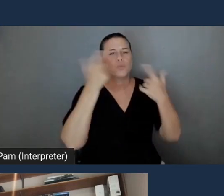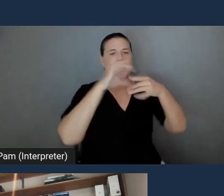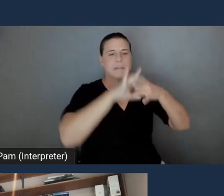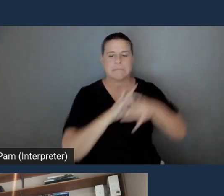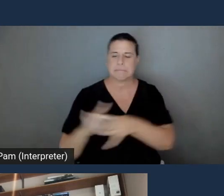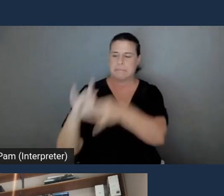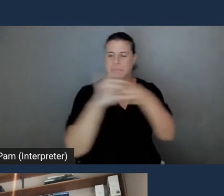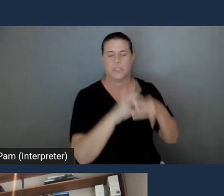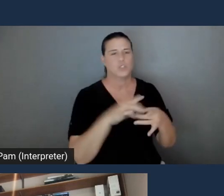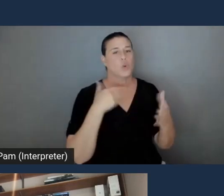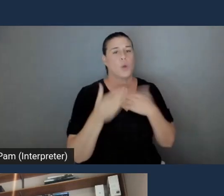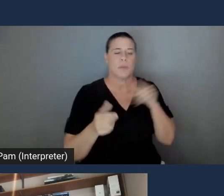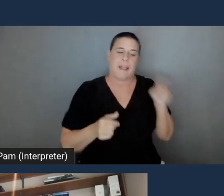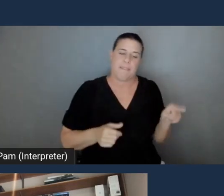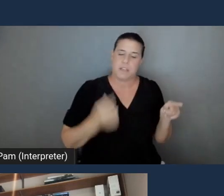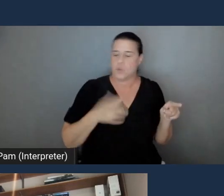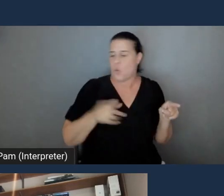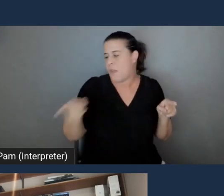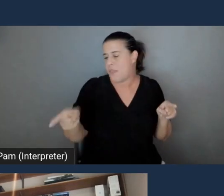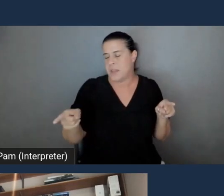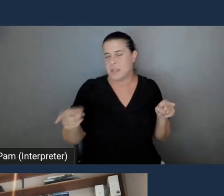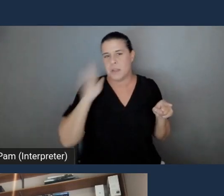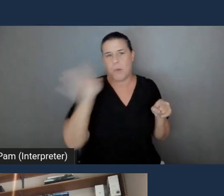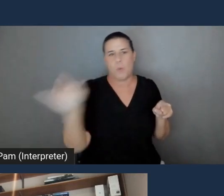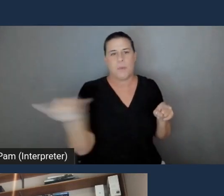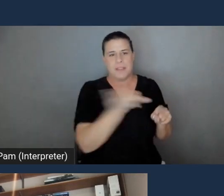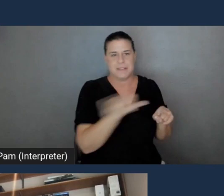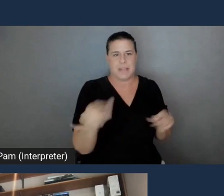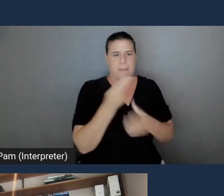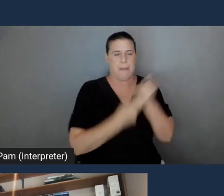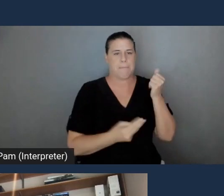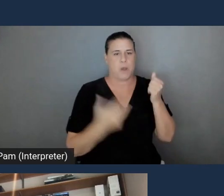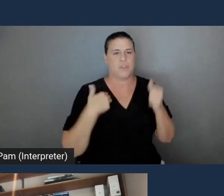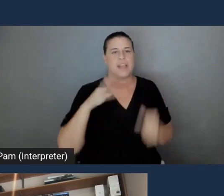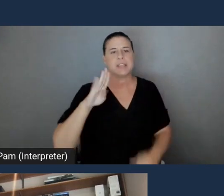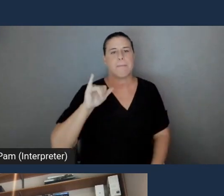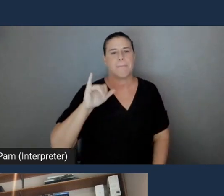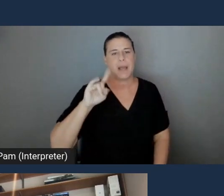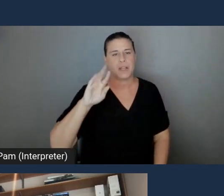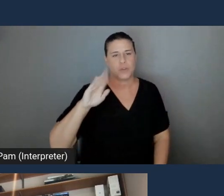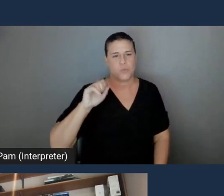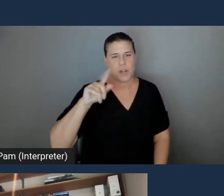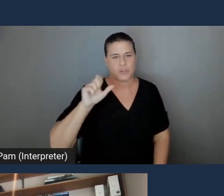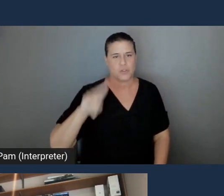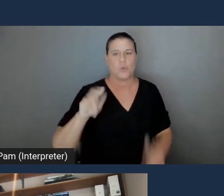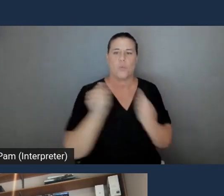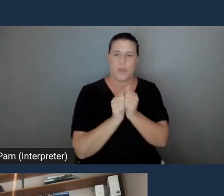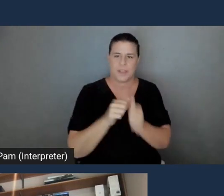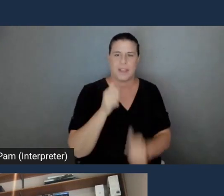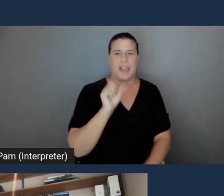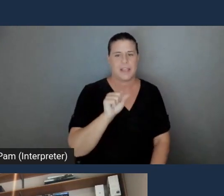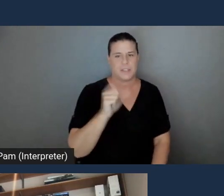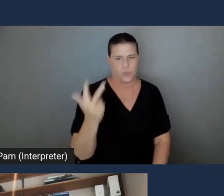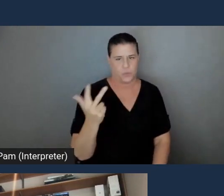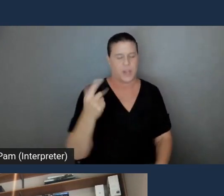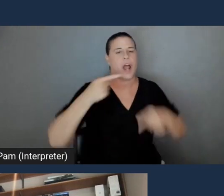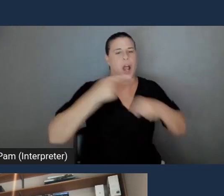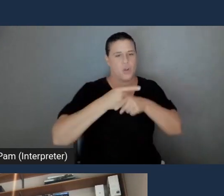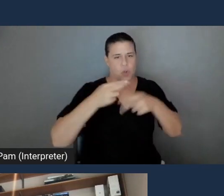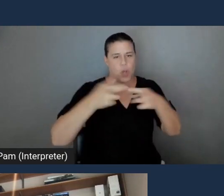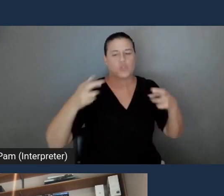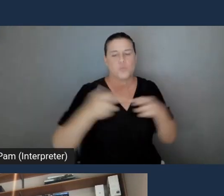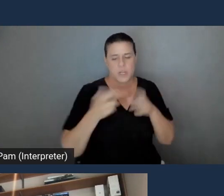data written to either bucket would be the same in both locations. That's our bidirectional replication with S3 on our cross-region